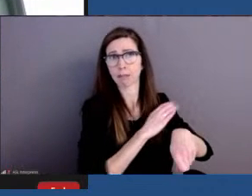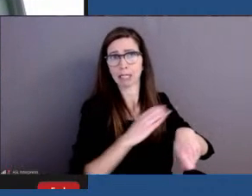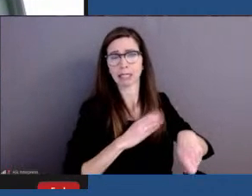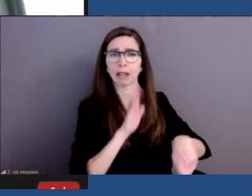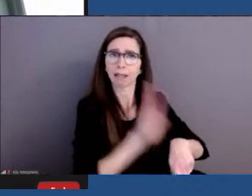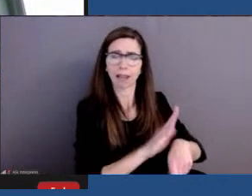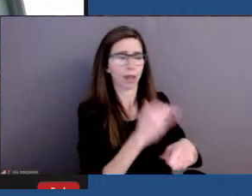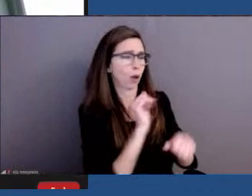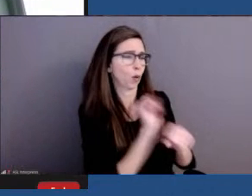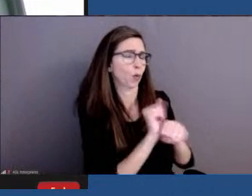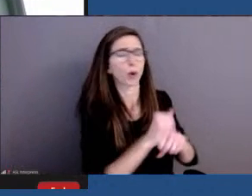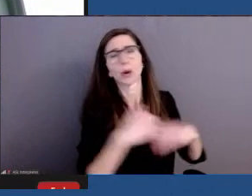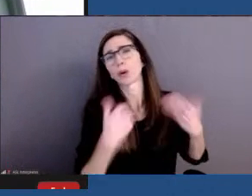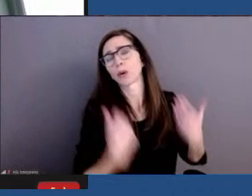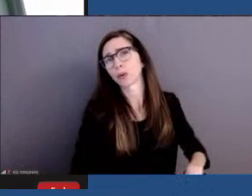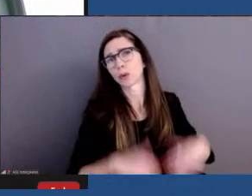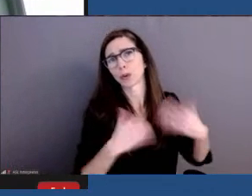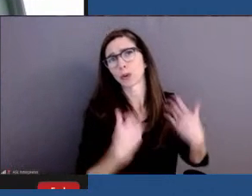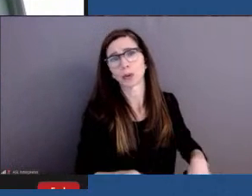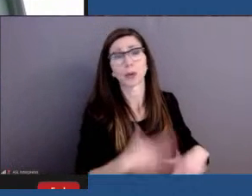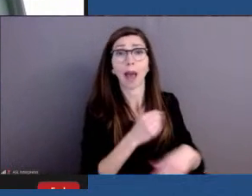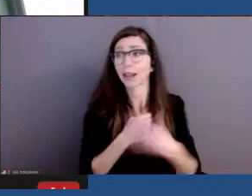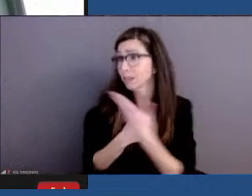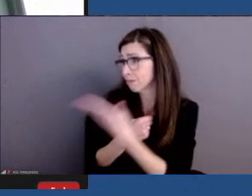by being with us today. Thank you. Merci.